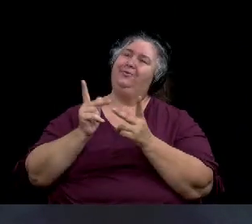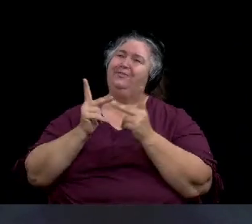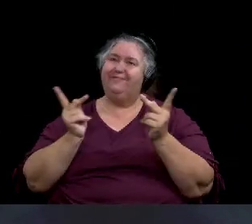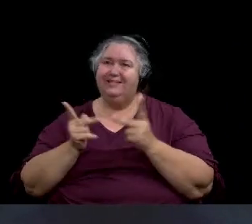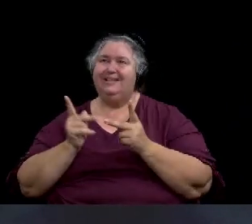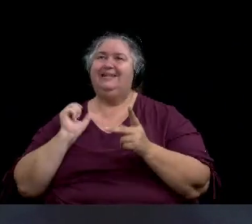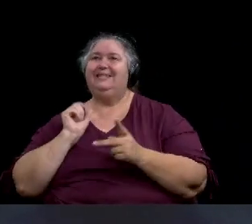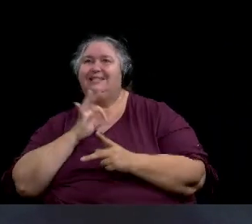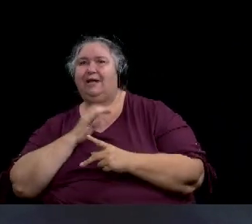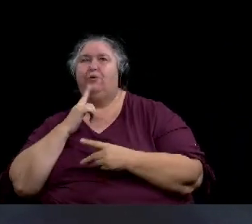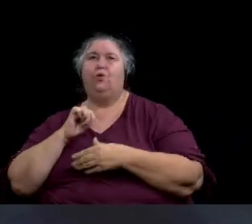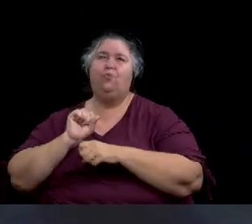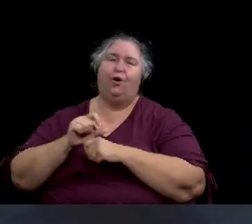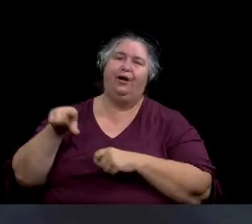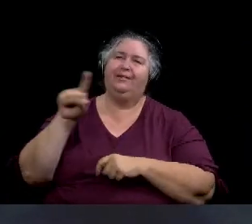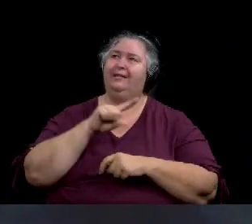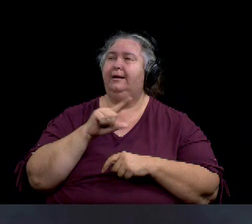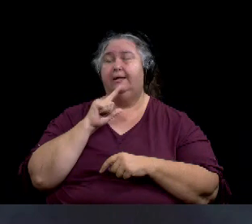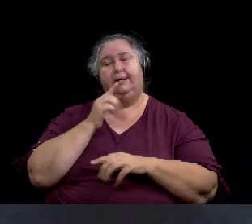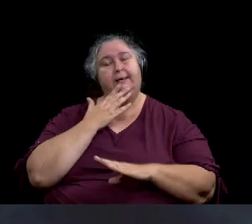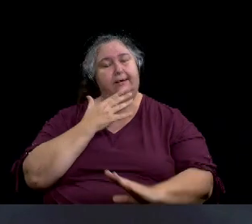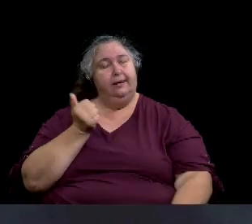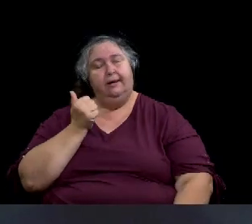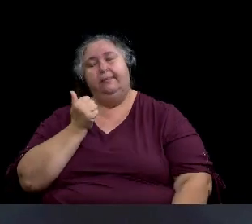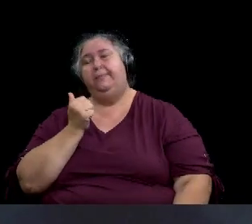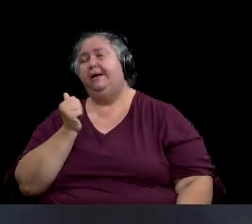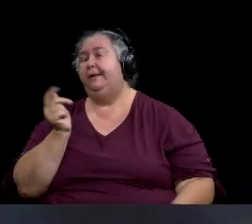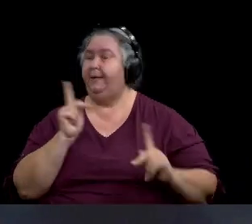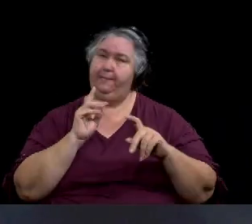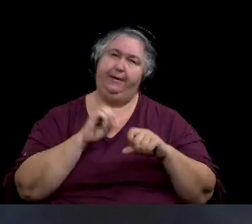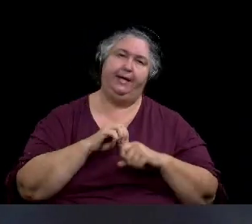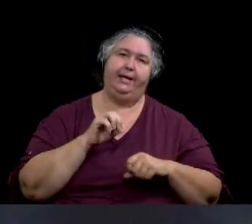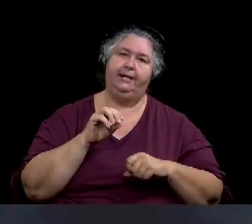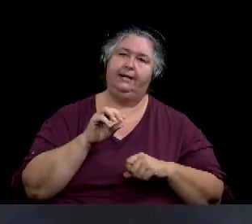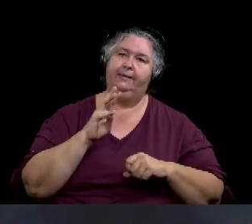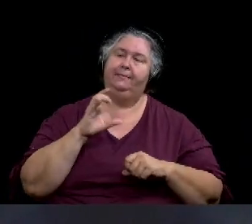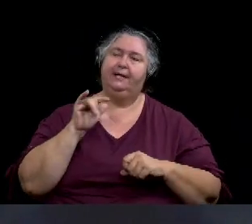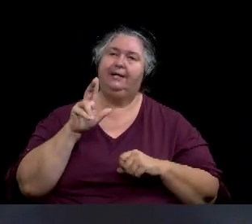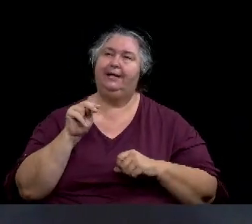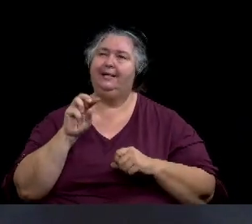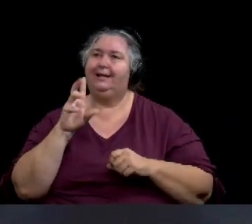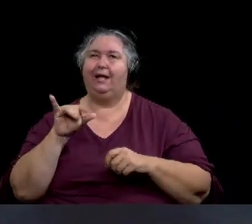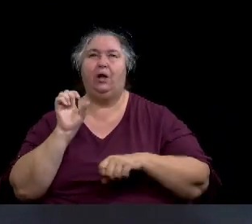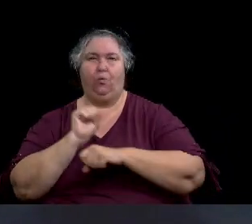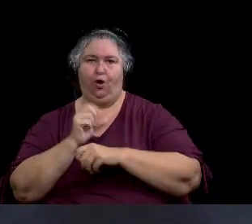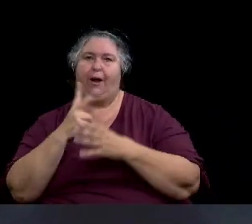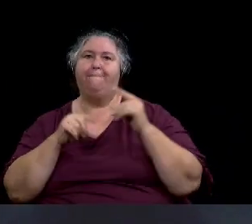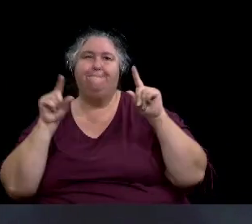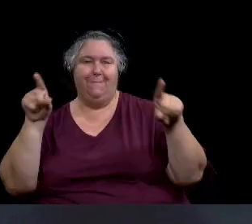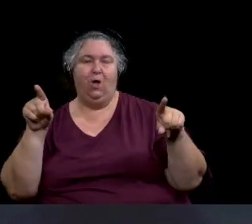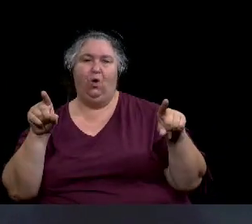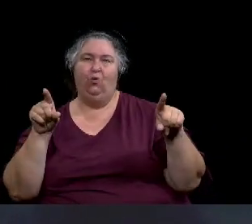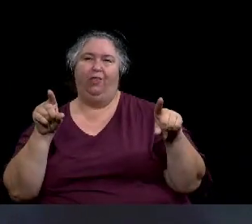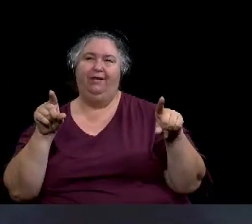and the folks that work there. Some of the finest people in McLennan County work at both of those facilities as well as